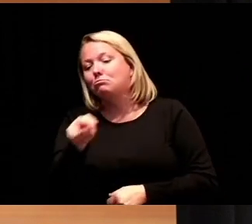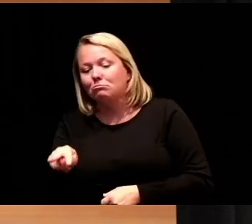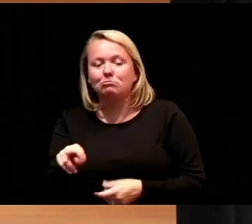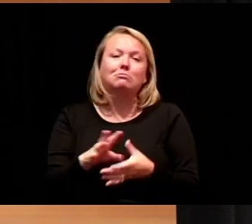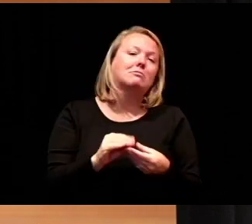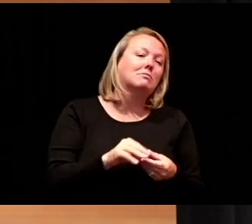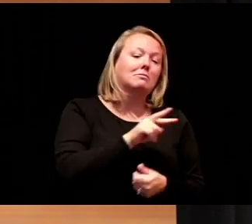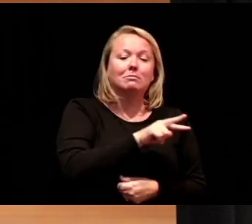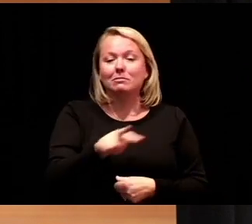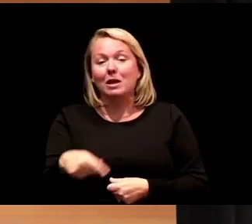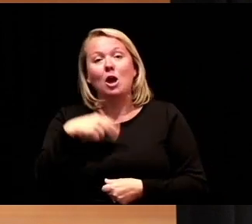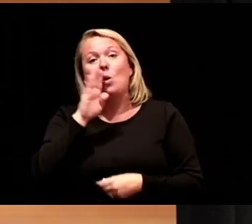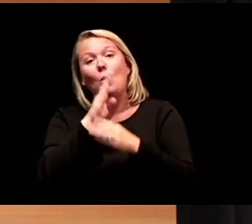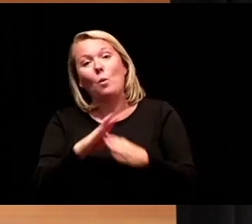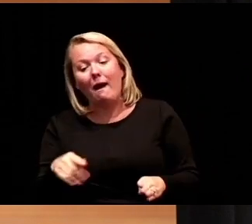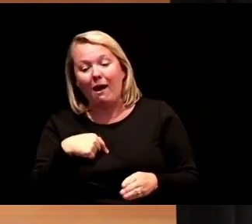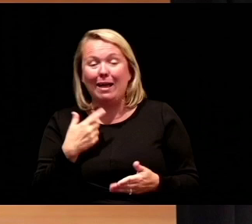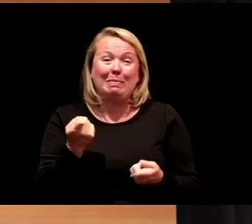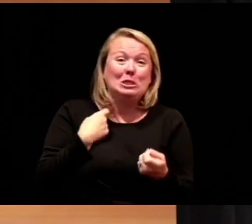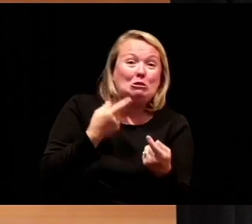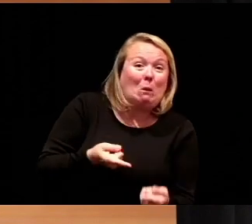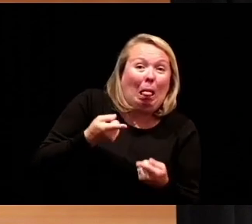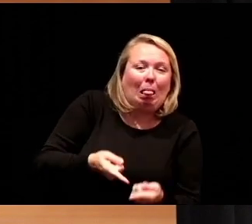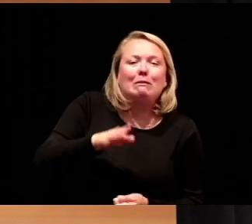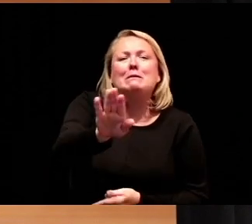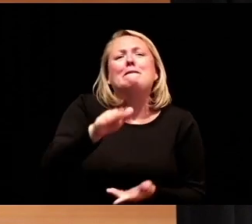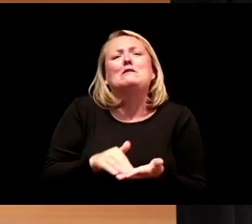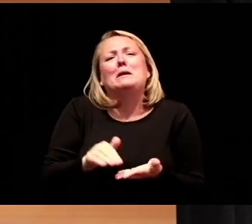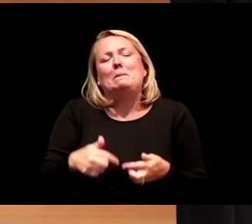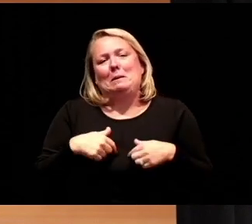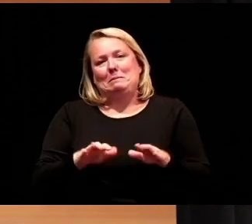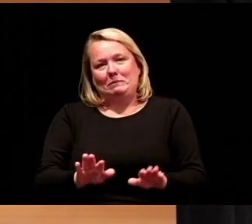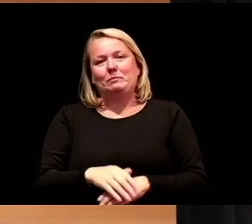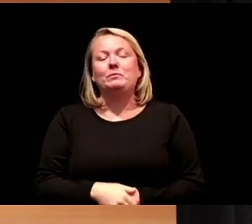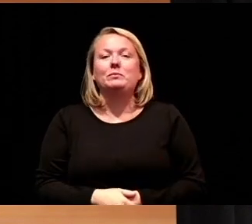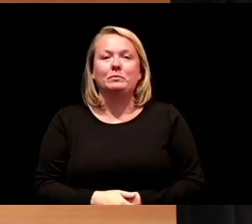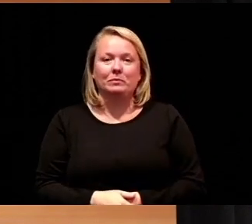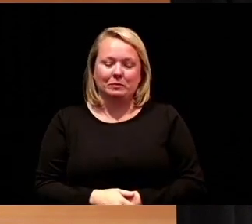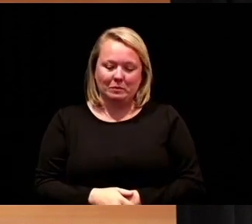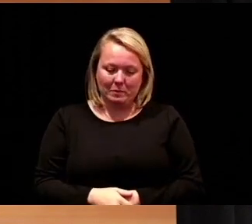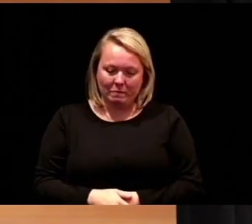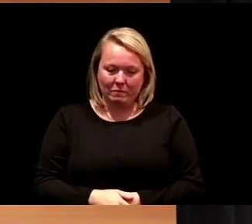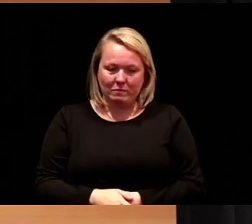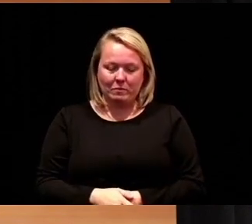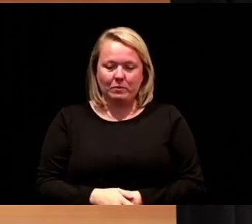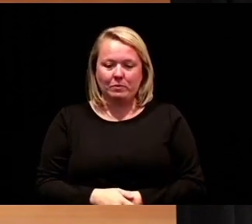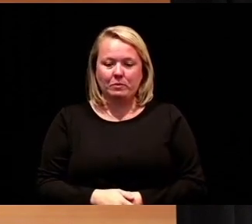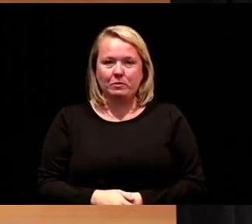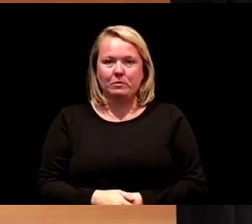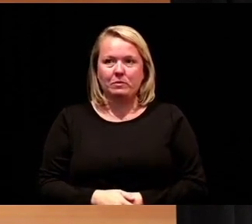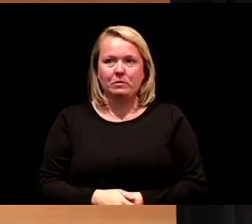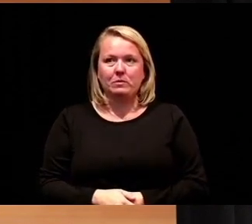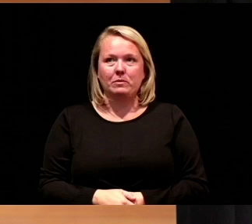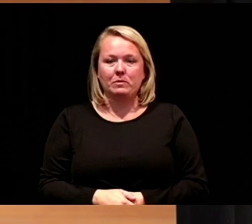It's the first time I'm putting these pants on in 5 years, and for some reason they kind of magically shrunk a